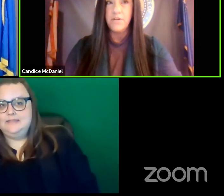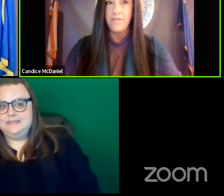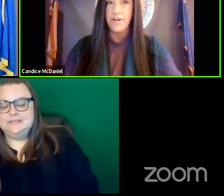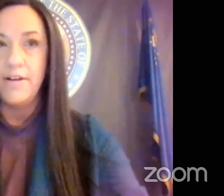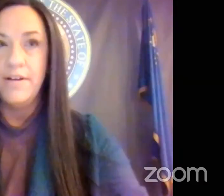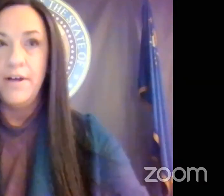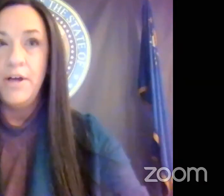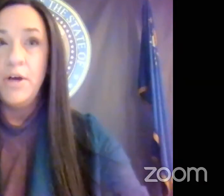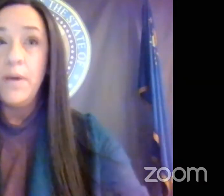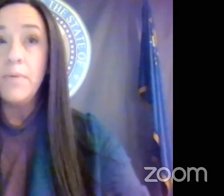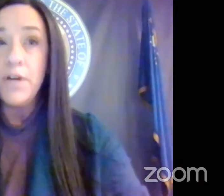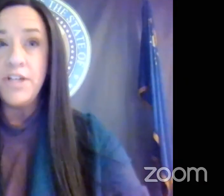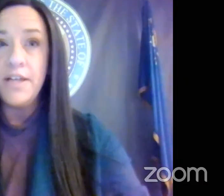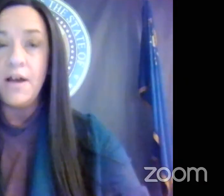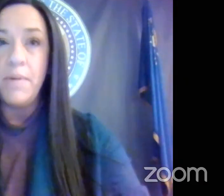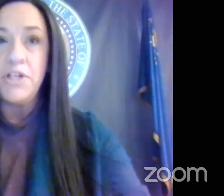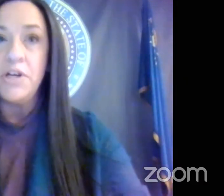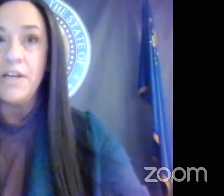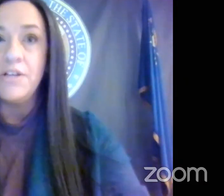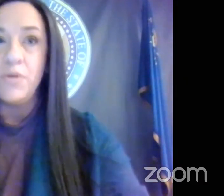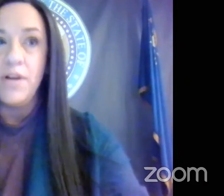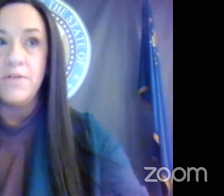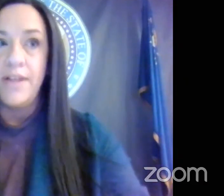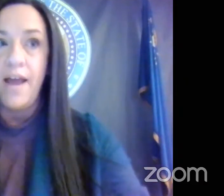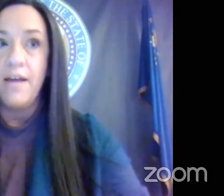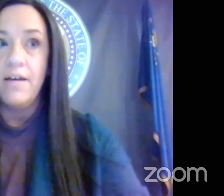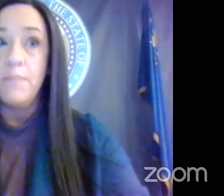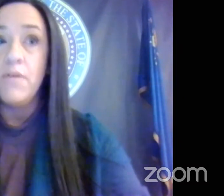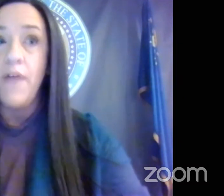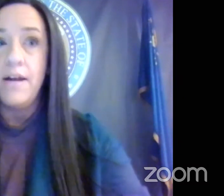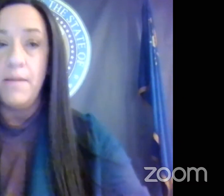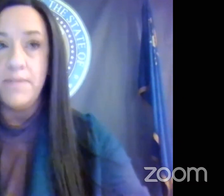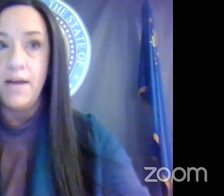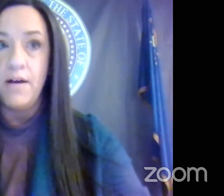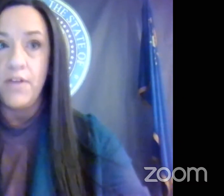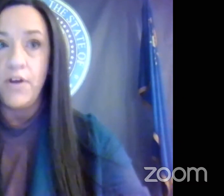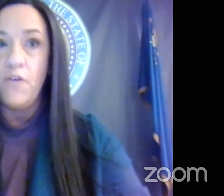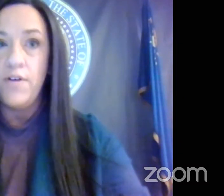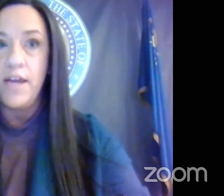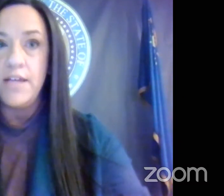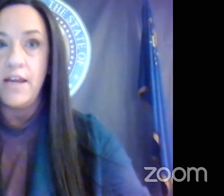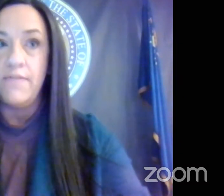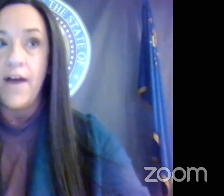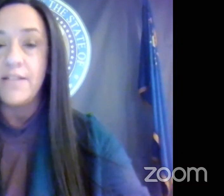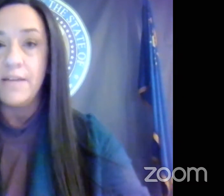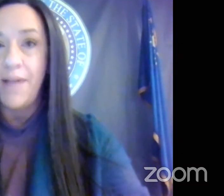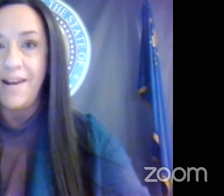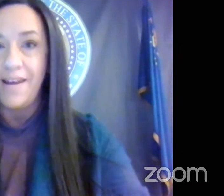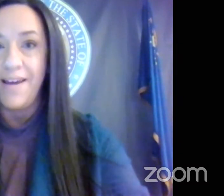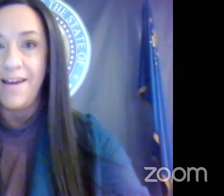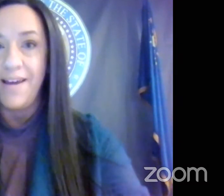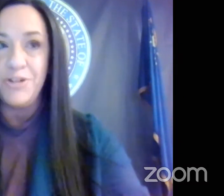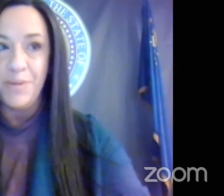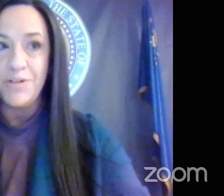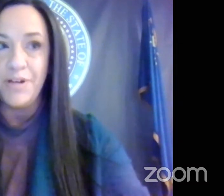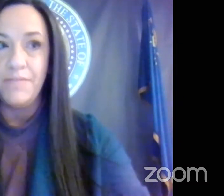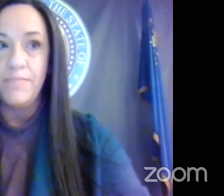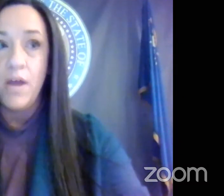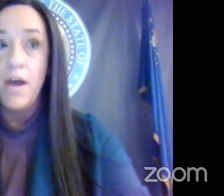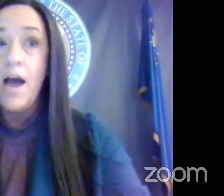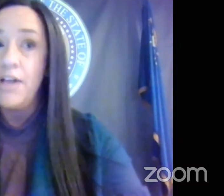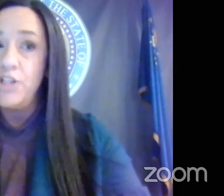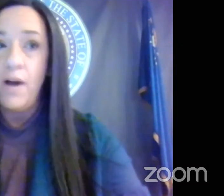Thank you, Governor. We appreciate the opportunity to join you today and provide an update on the COVID-19 vaccine planning and